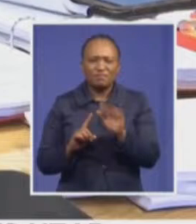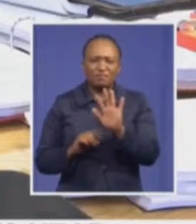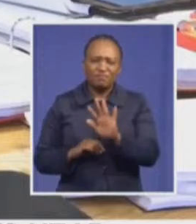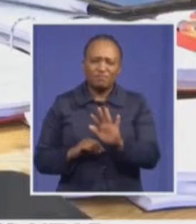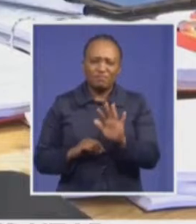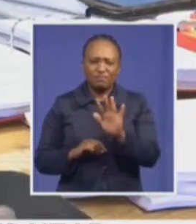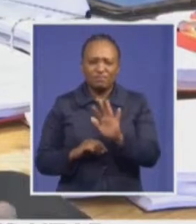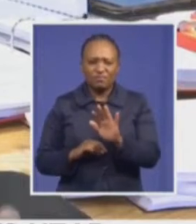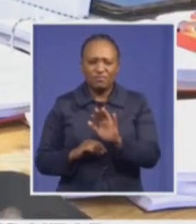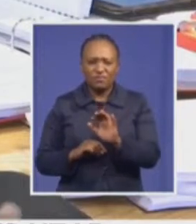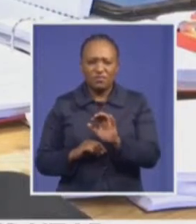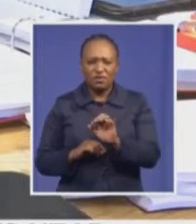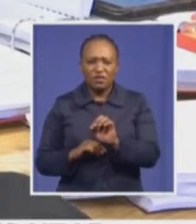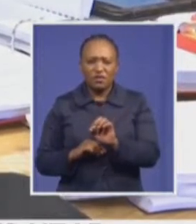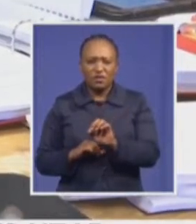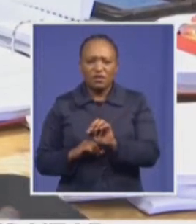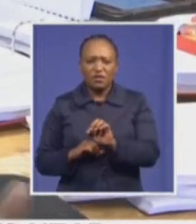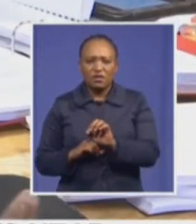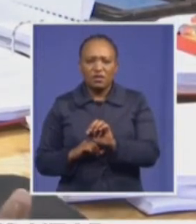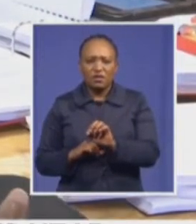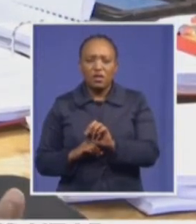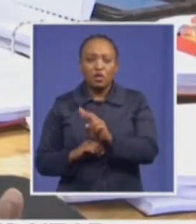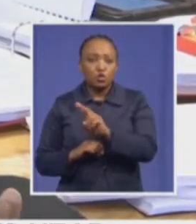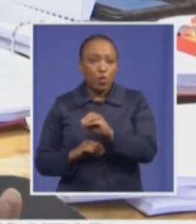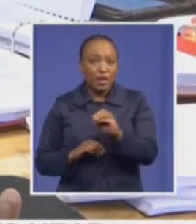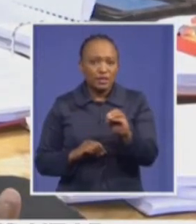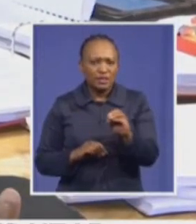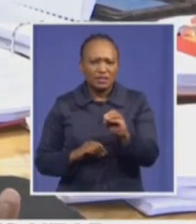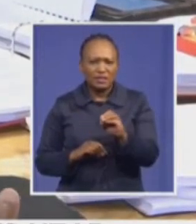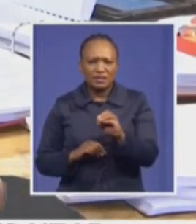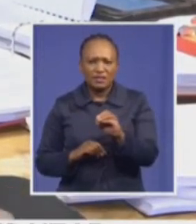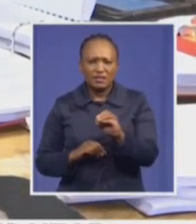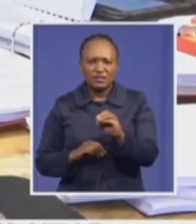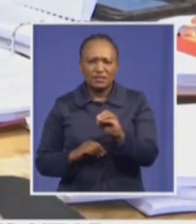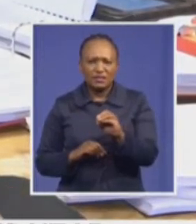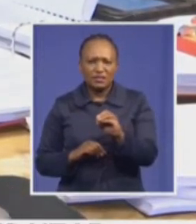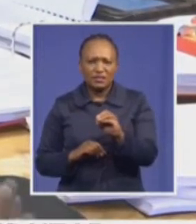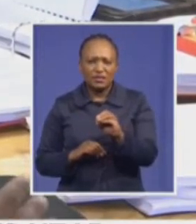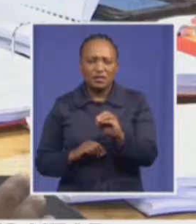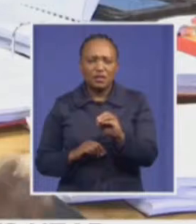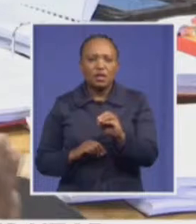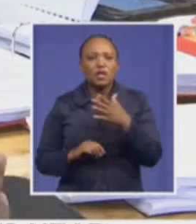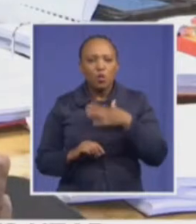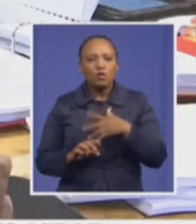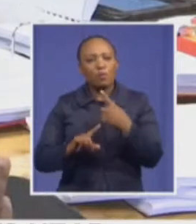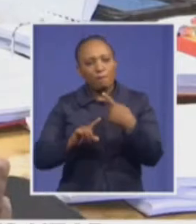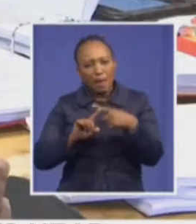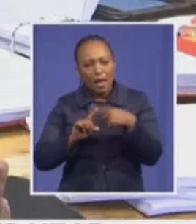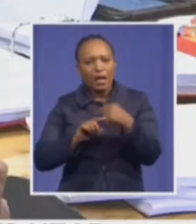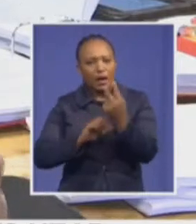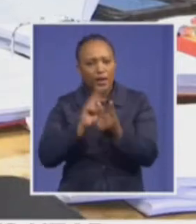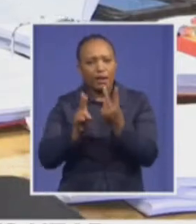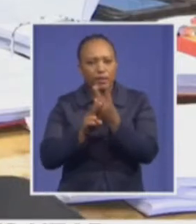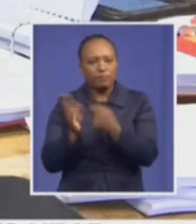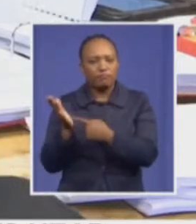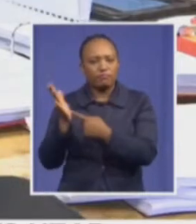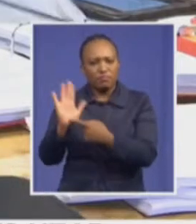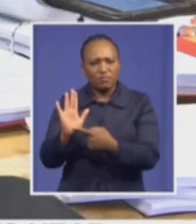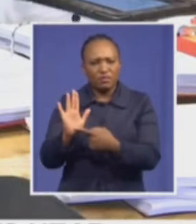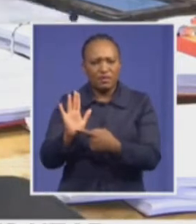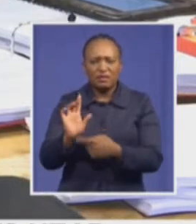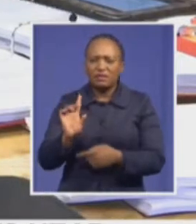230 minutes, you intend replaying the story again. So I said, look, I